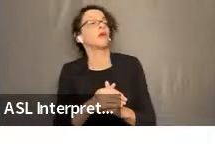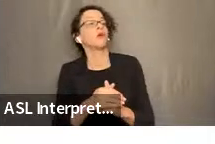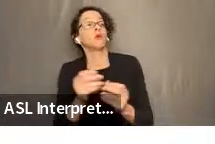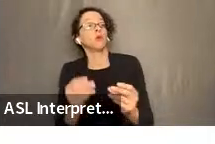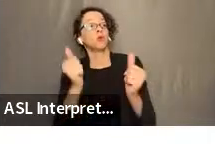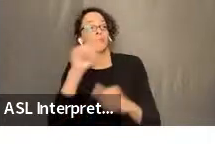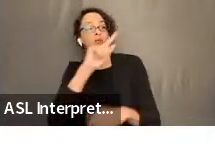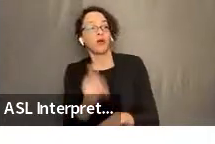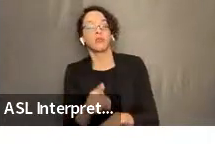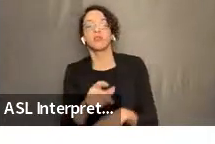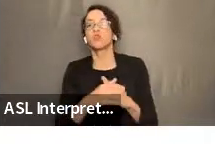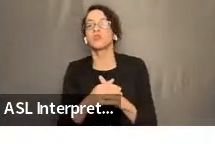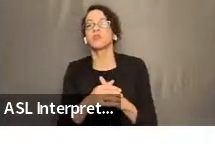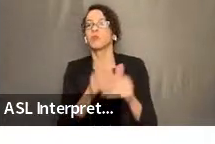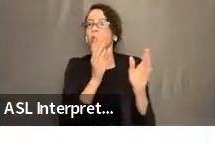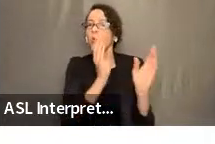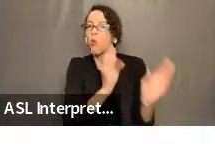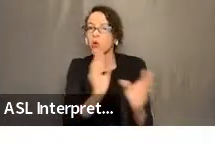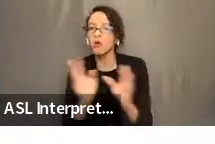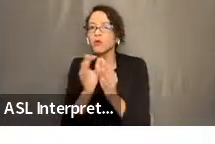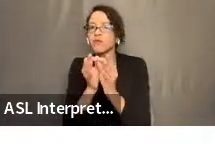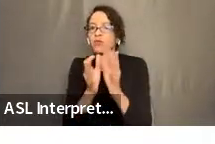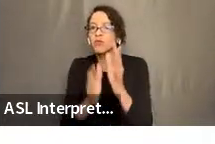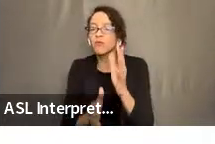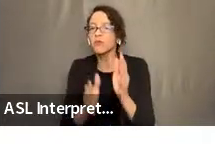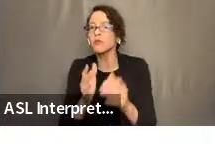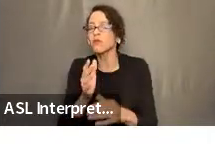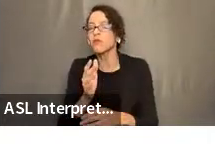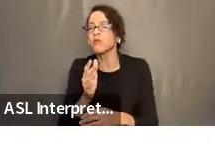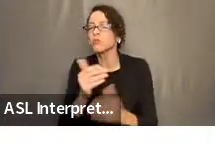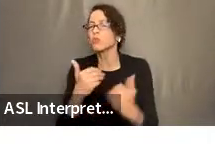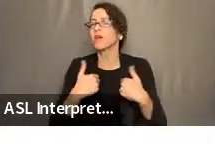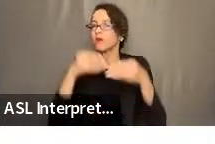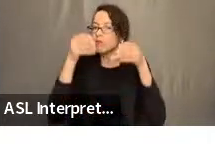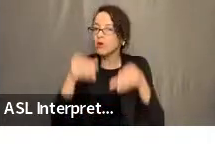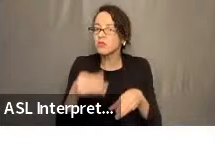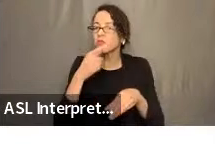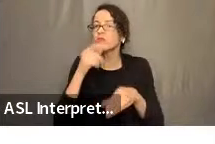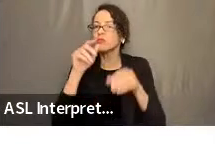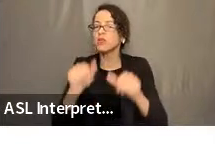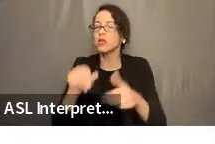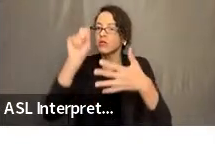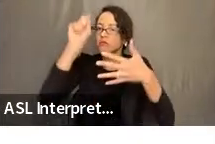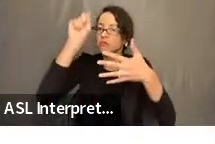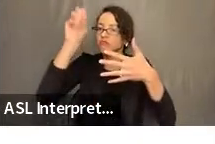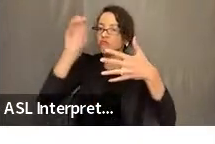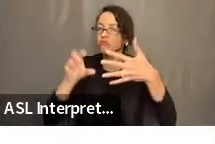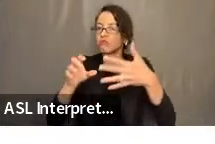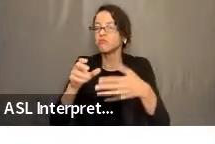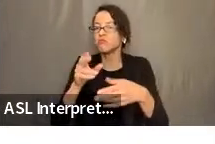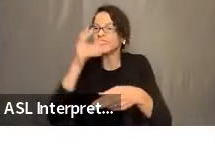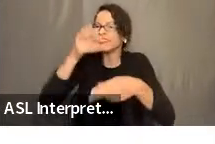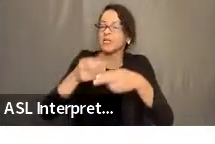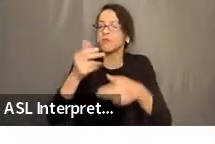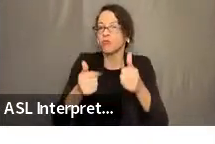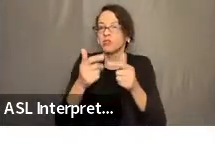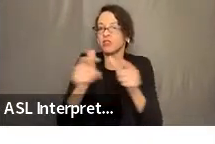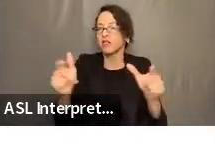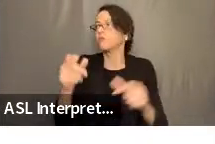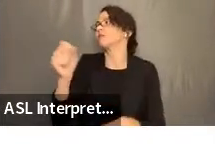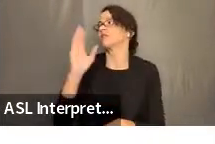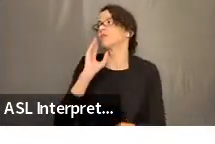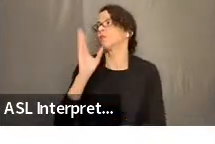is there someone to name the language? So I will do that. Yes. Okay, perfect. Thank you. Yeah. Yeah. Thanks for